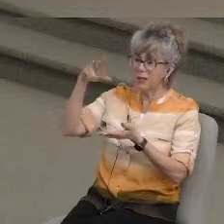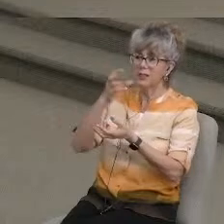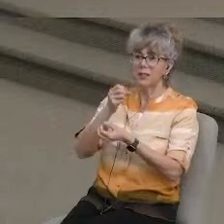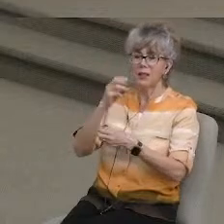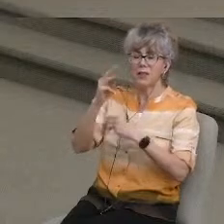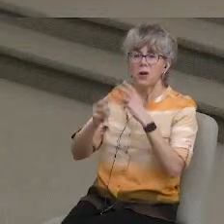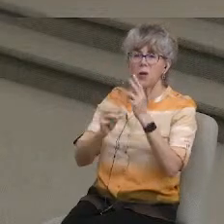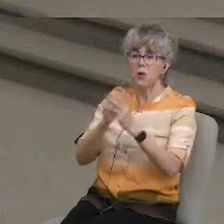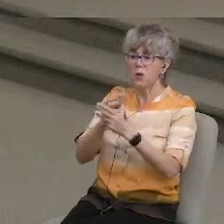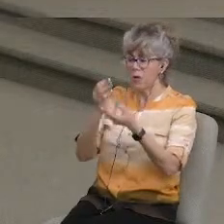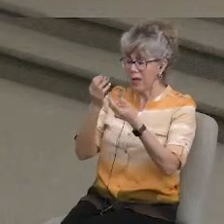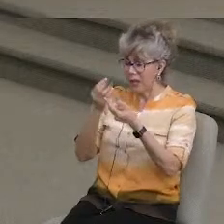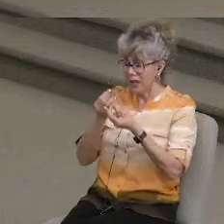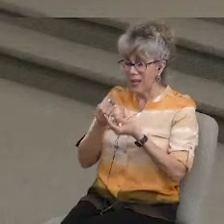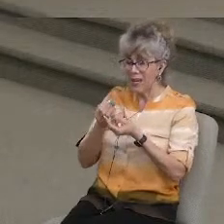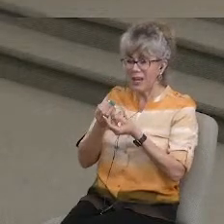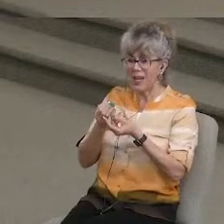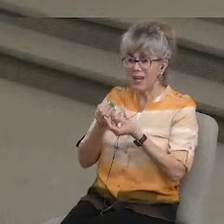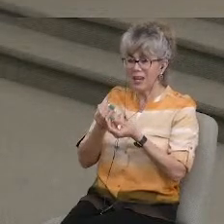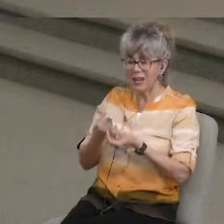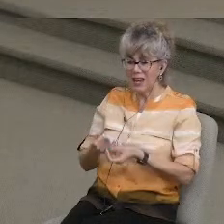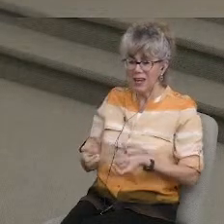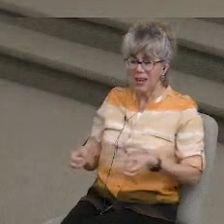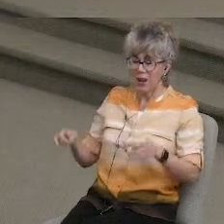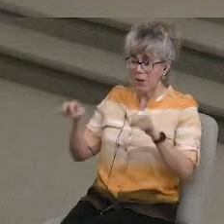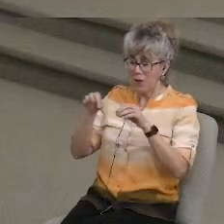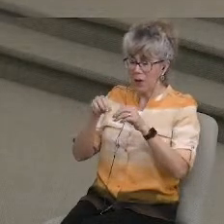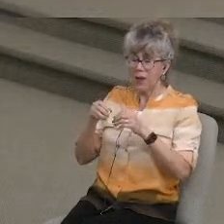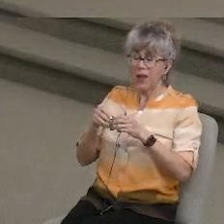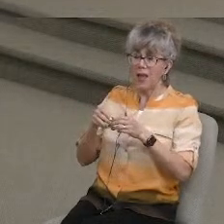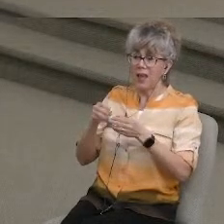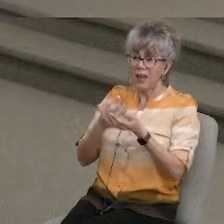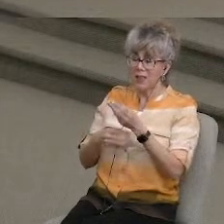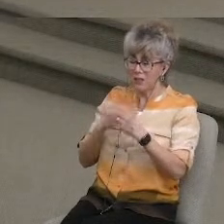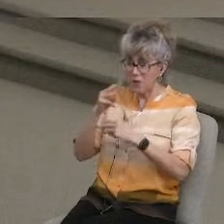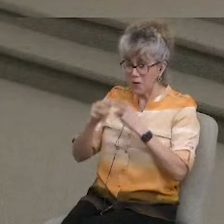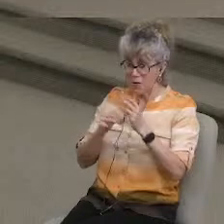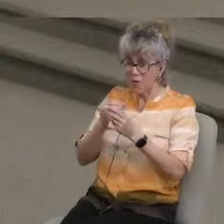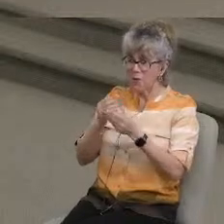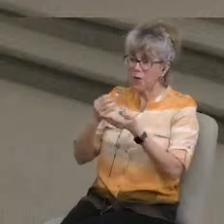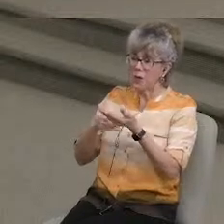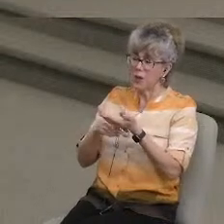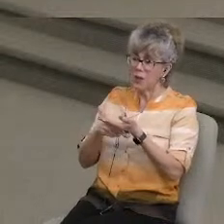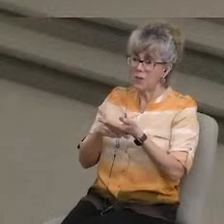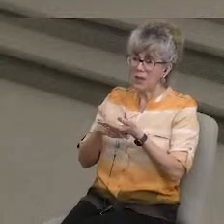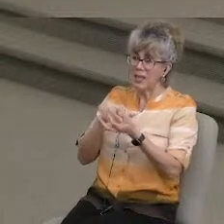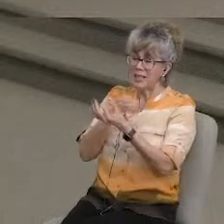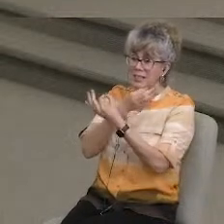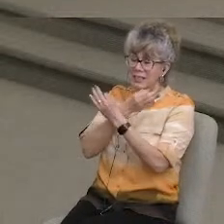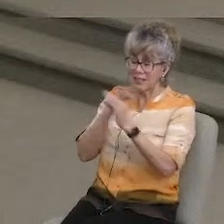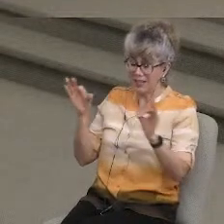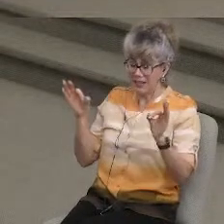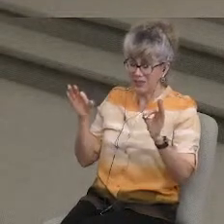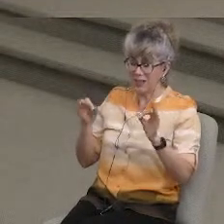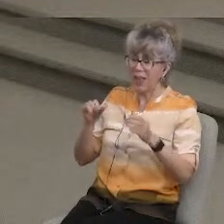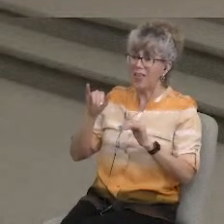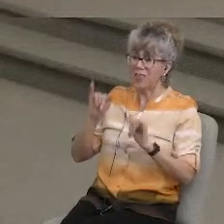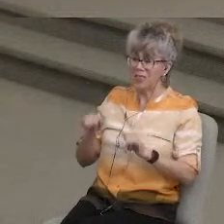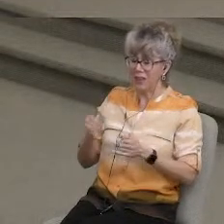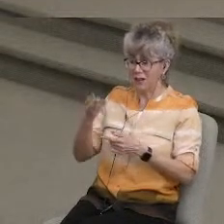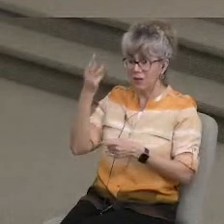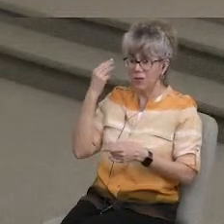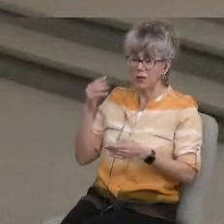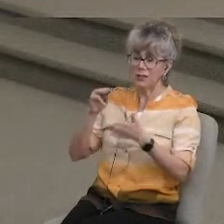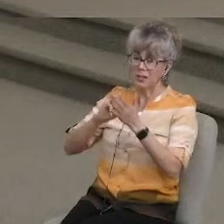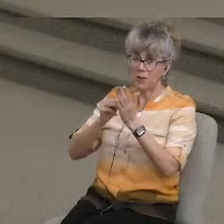and death is finished forever, conquered by eternal life." That's what those words mean. It is finished